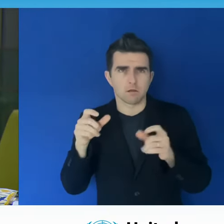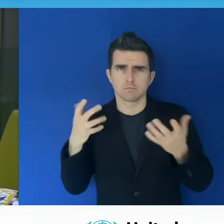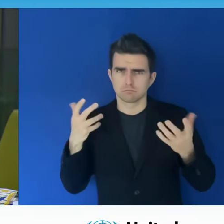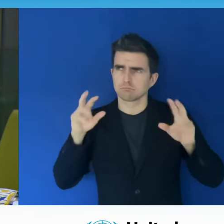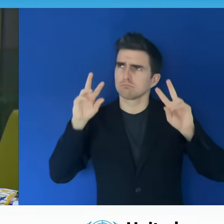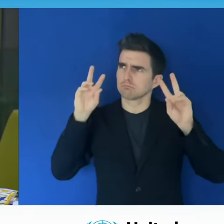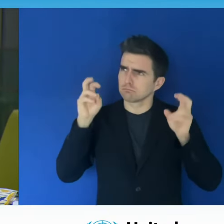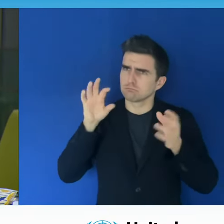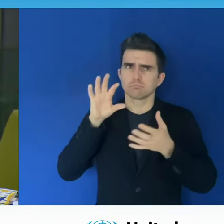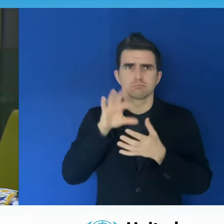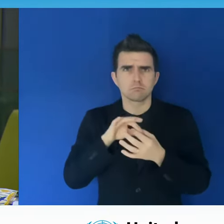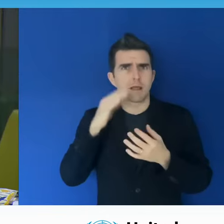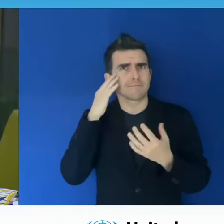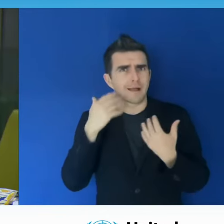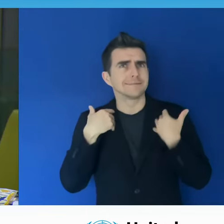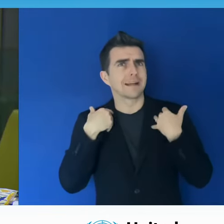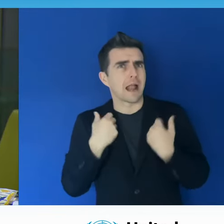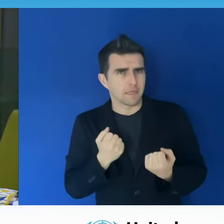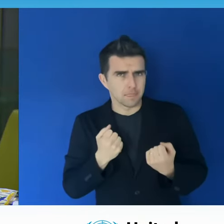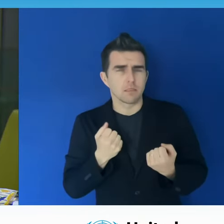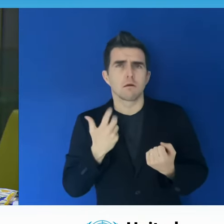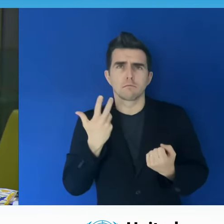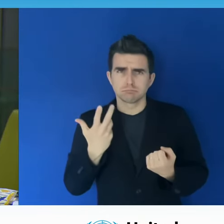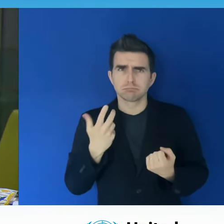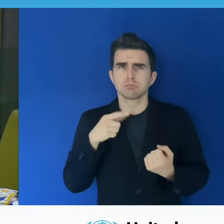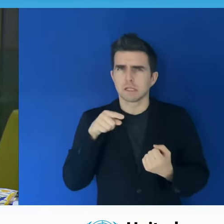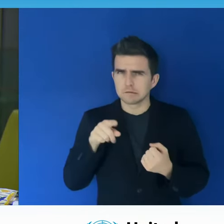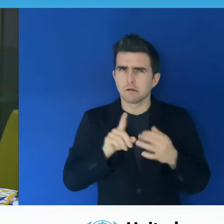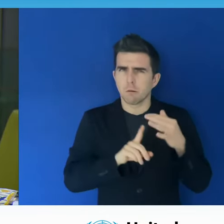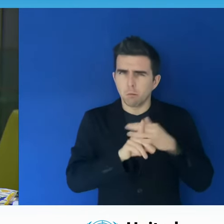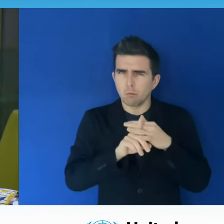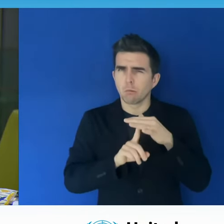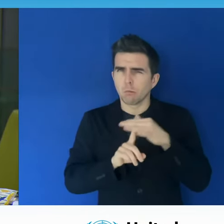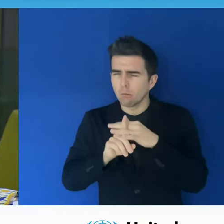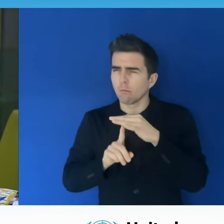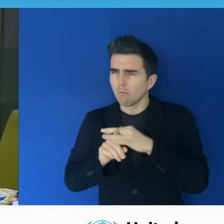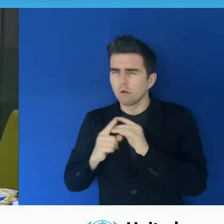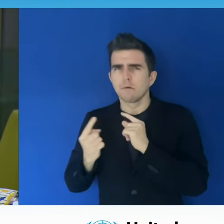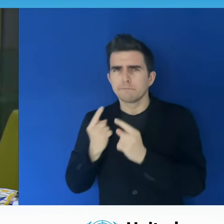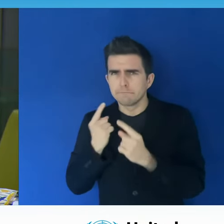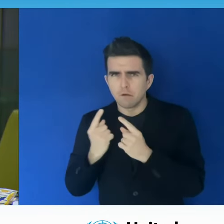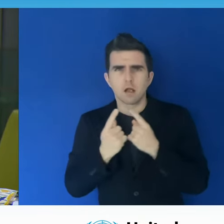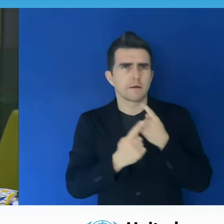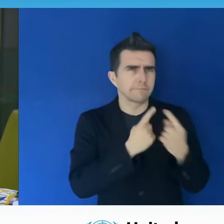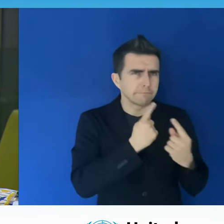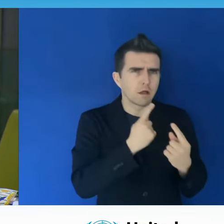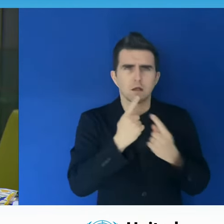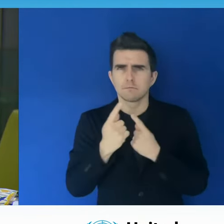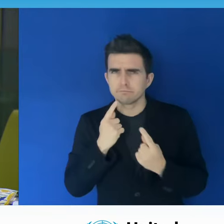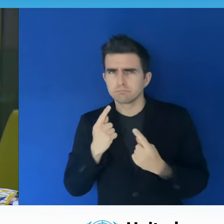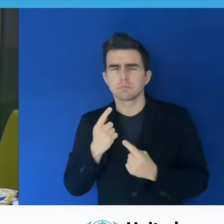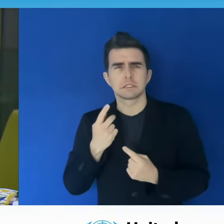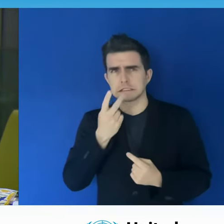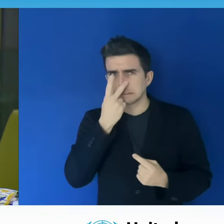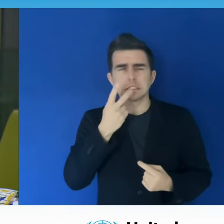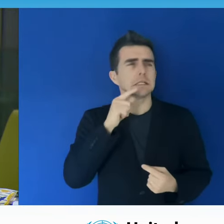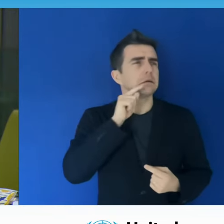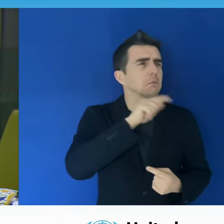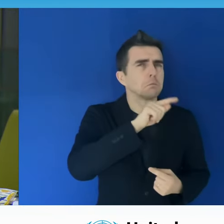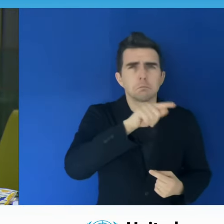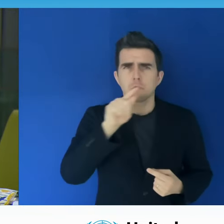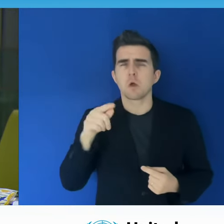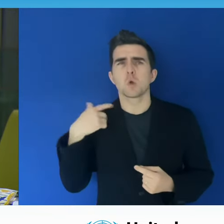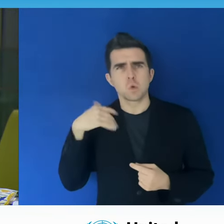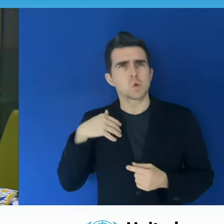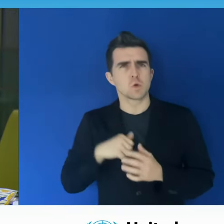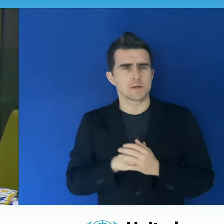came up in all of the conversations and all of the spaces where we listened to and worked with young